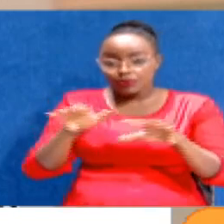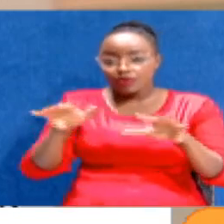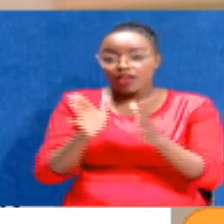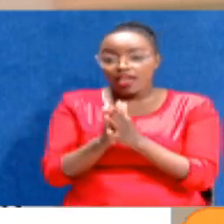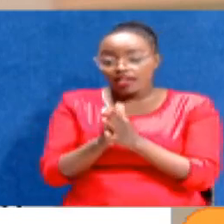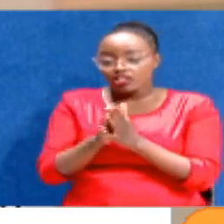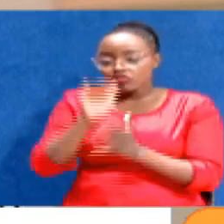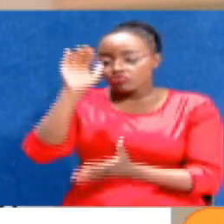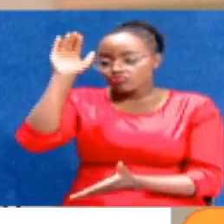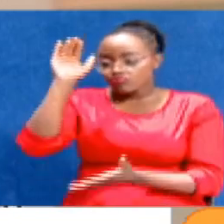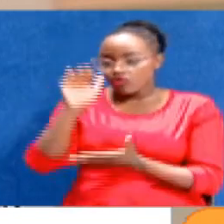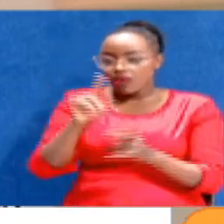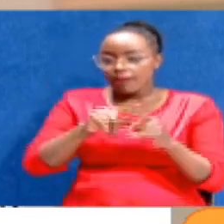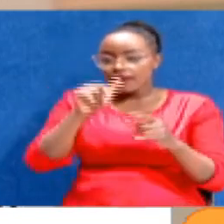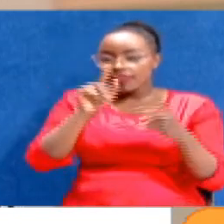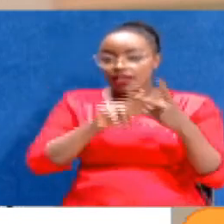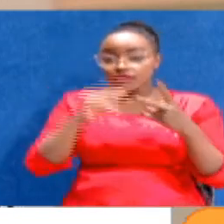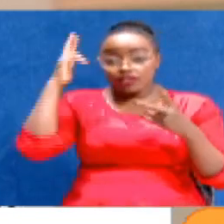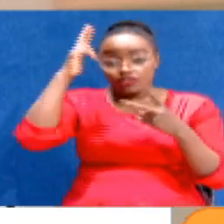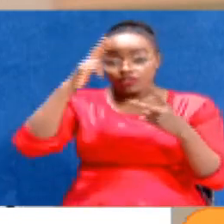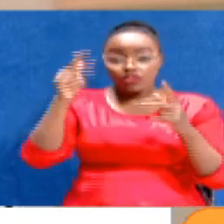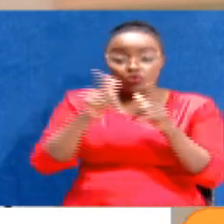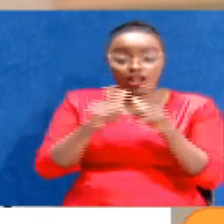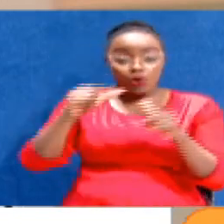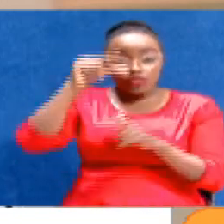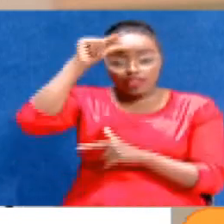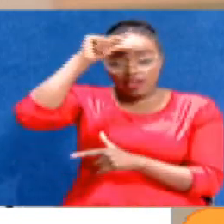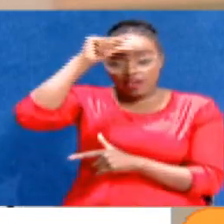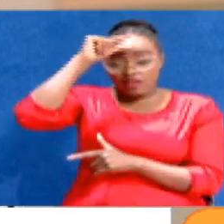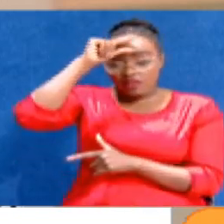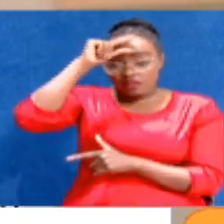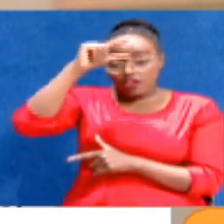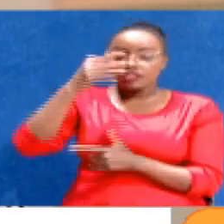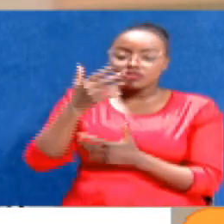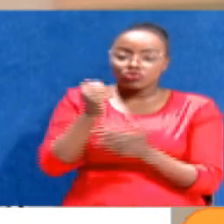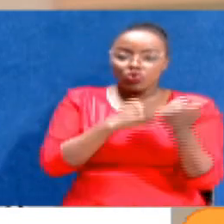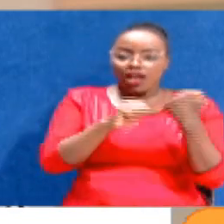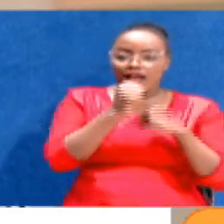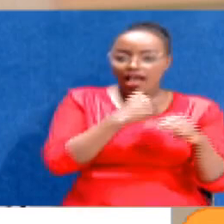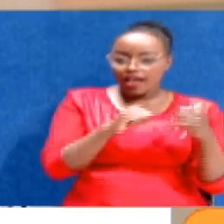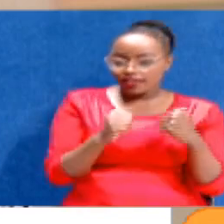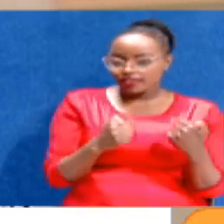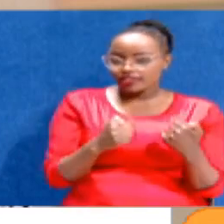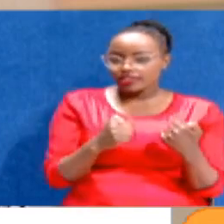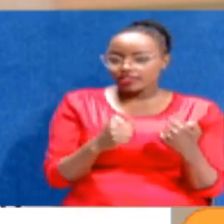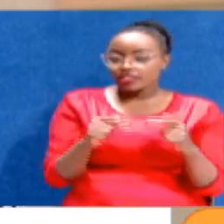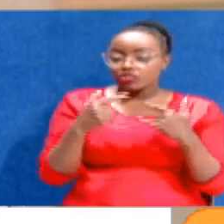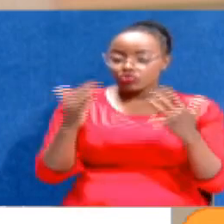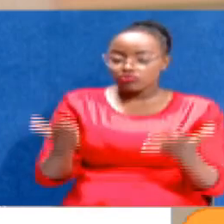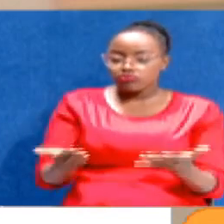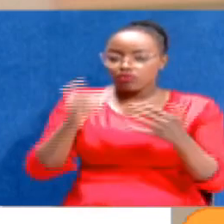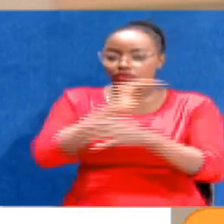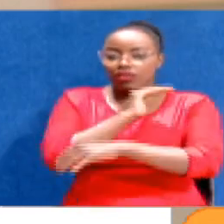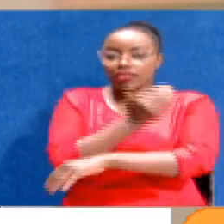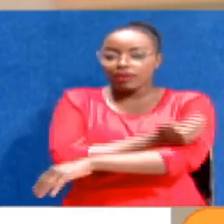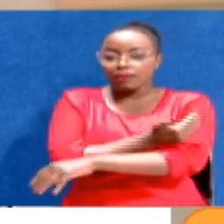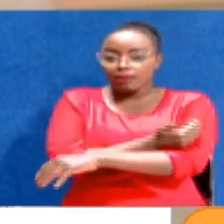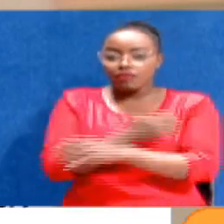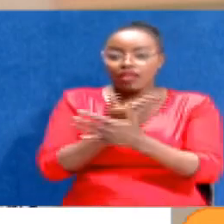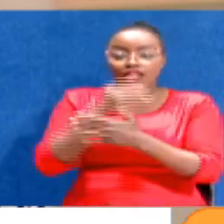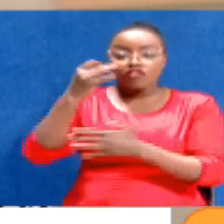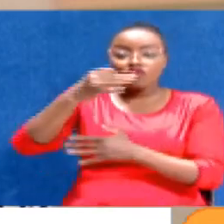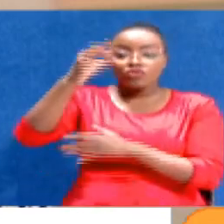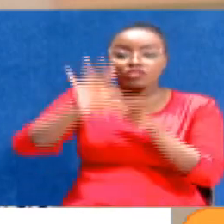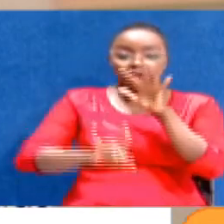hospitalization. But the other reason is to create room for the government to get its act together, to improve our capacity to deal with any